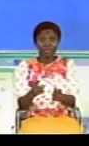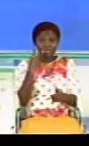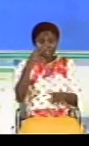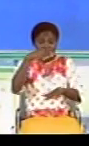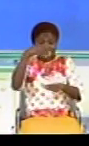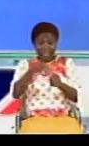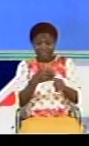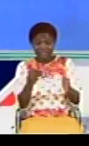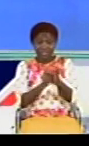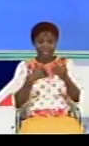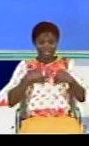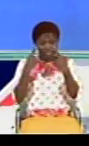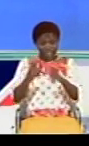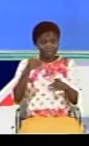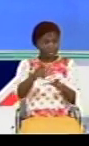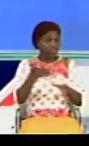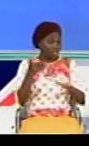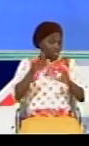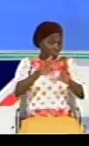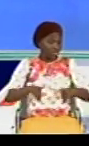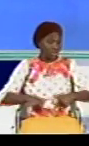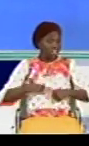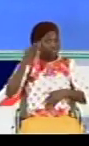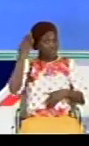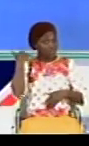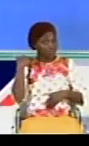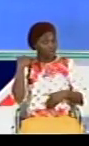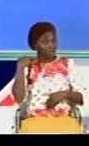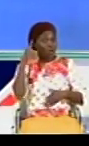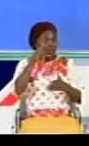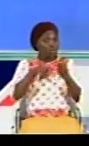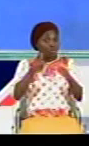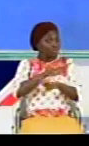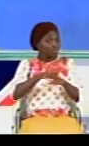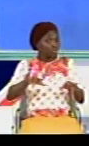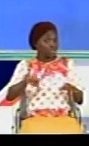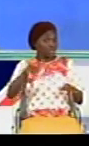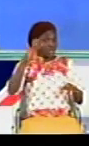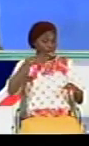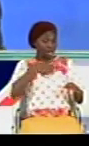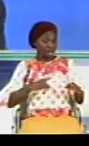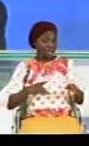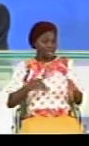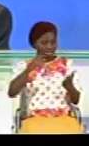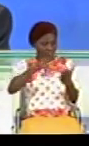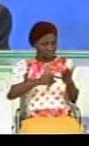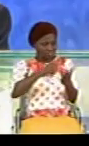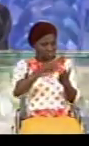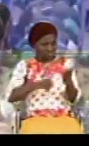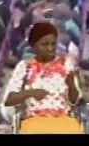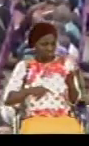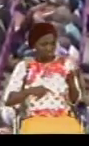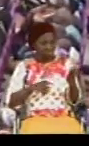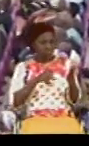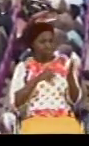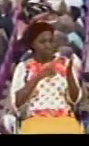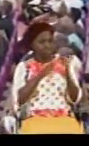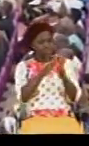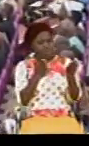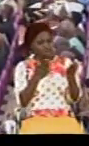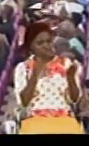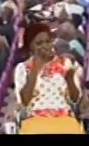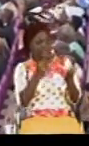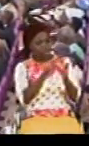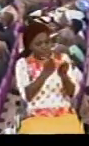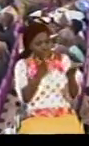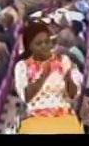one. Cancel that one. Cancel that one. Turn the paper. That